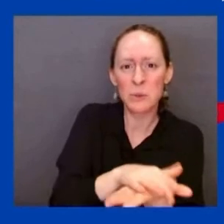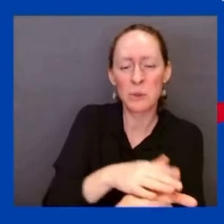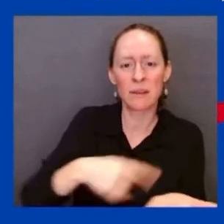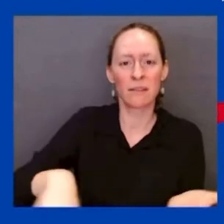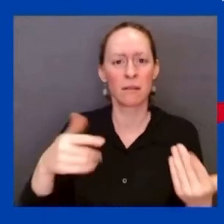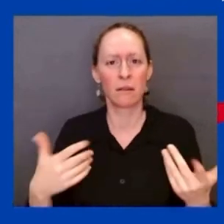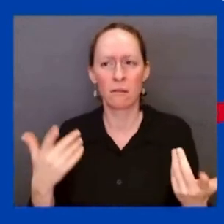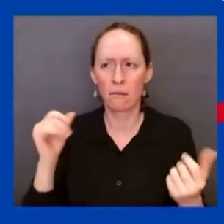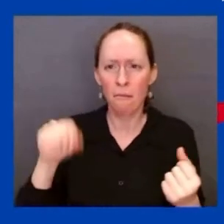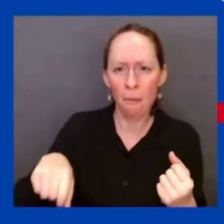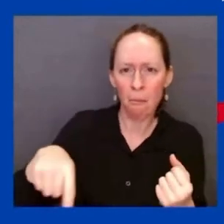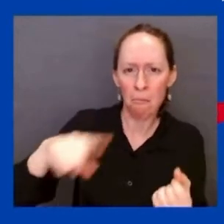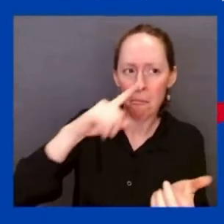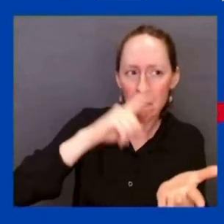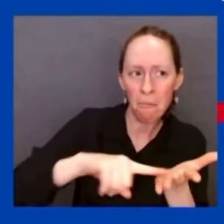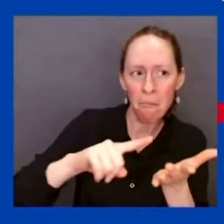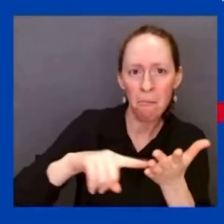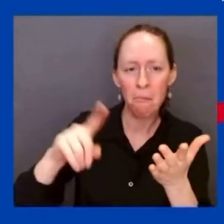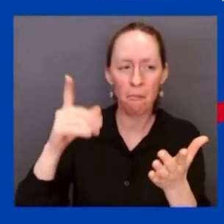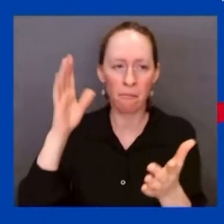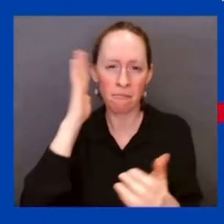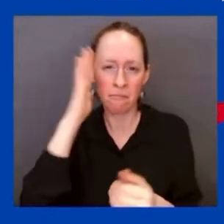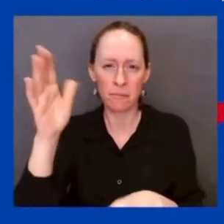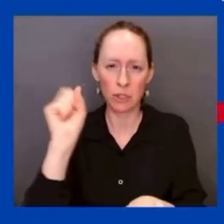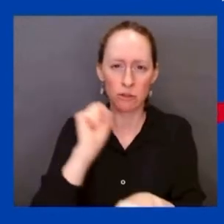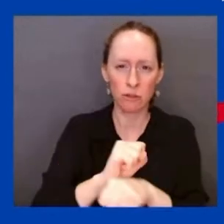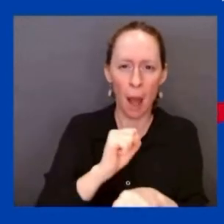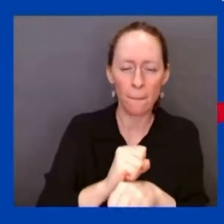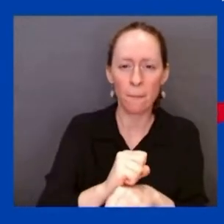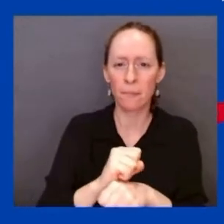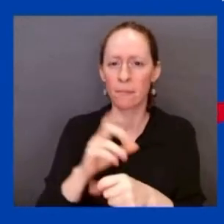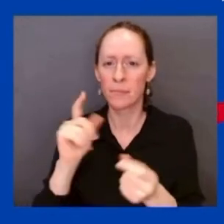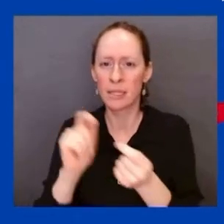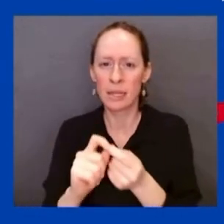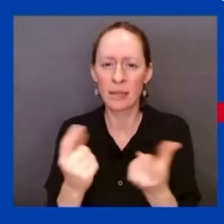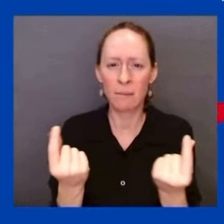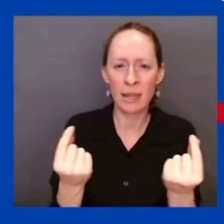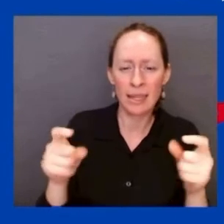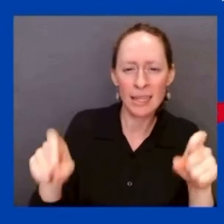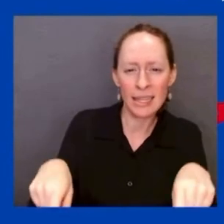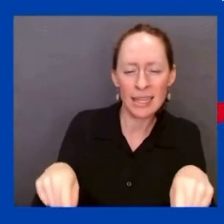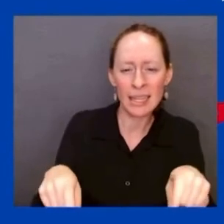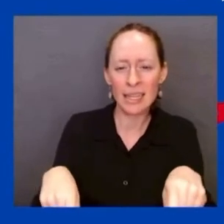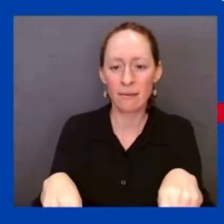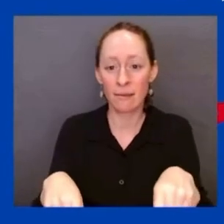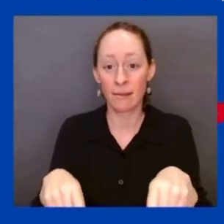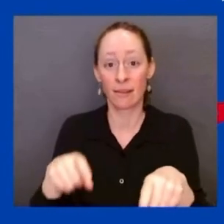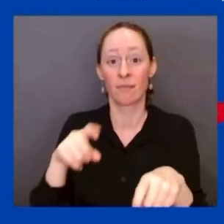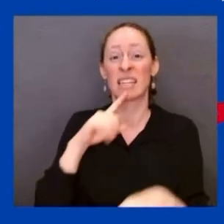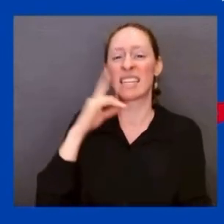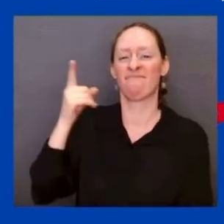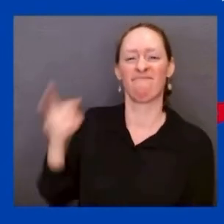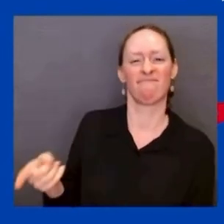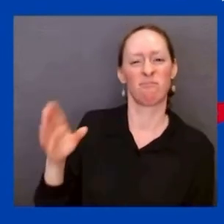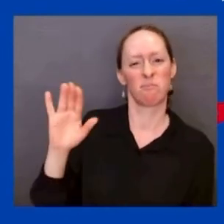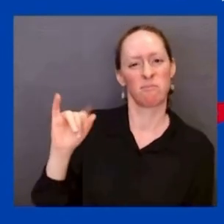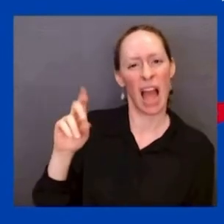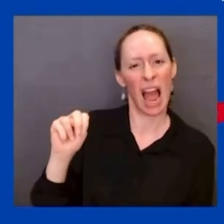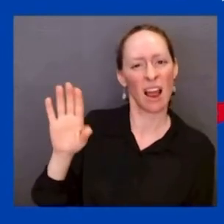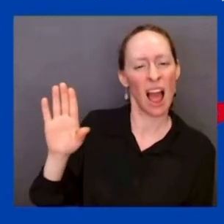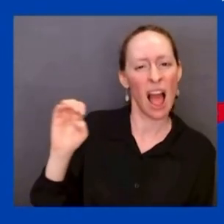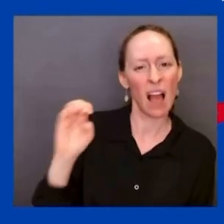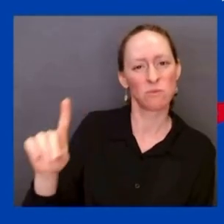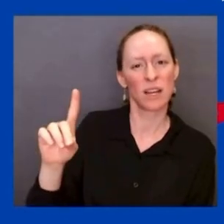get into those careers. That's the Biden education pathway. And it starts with free, high